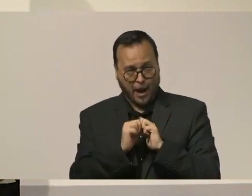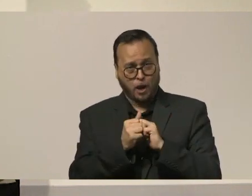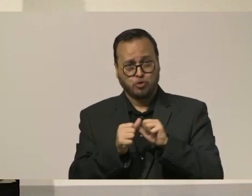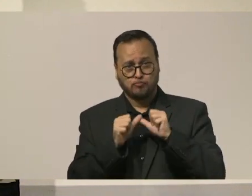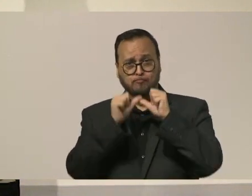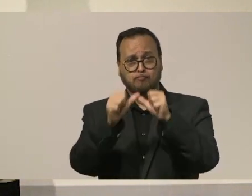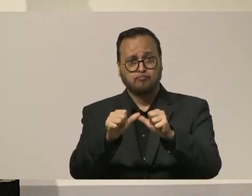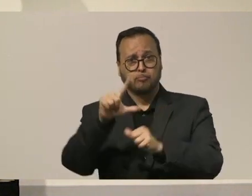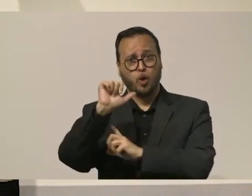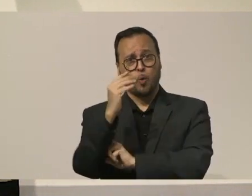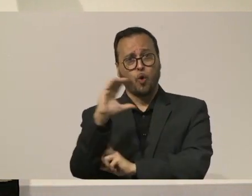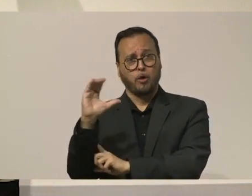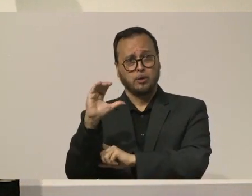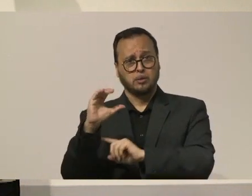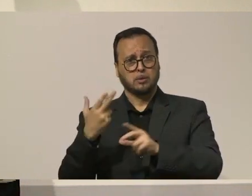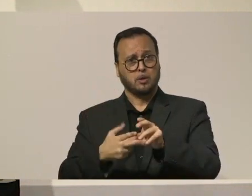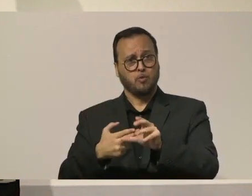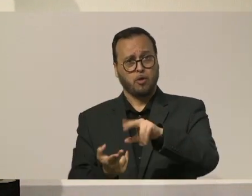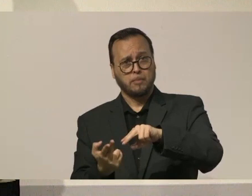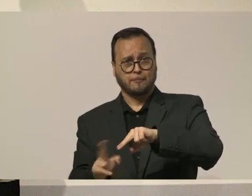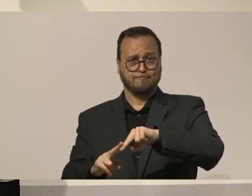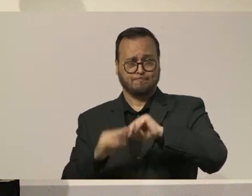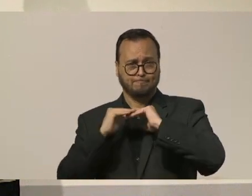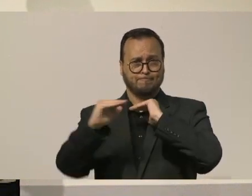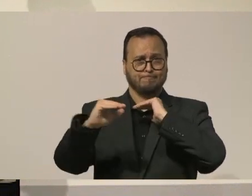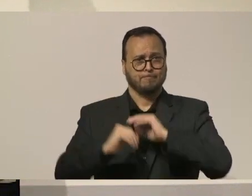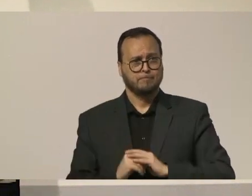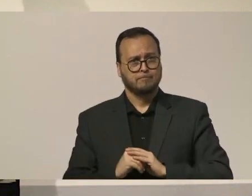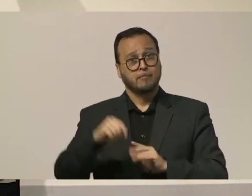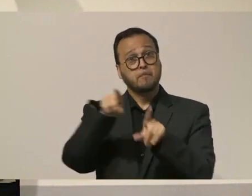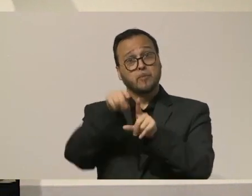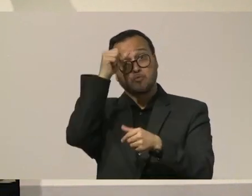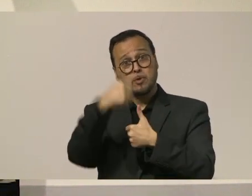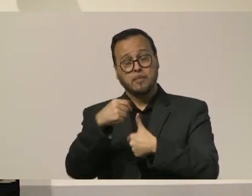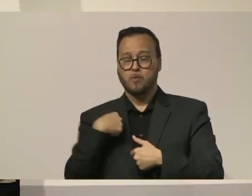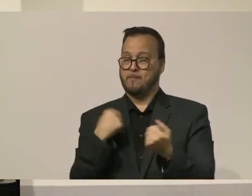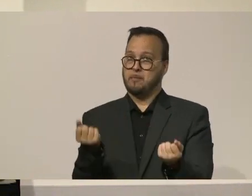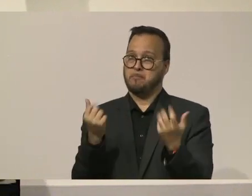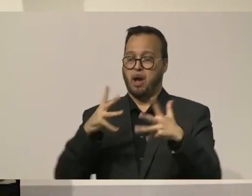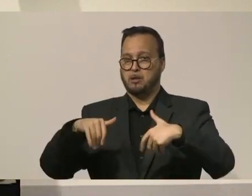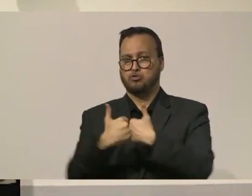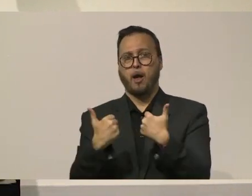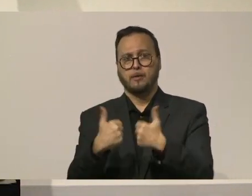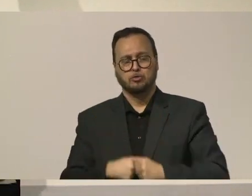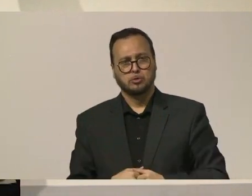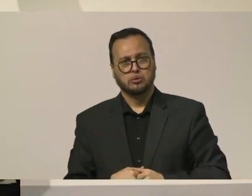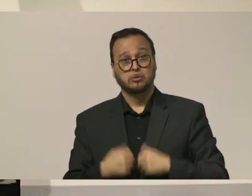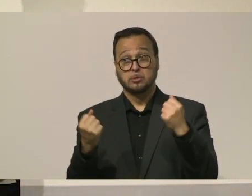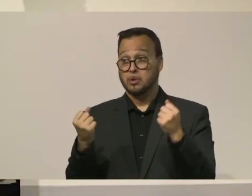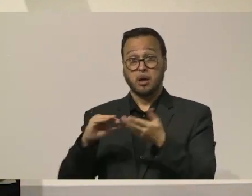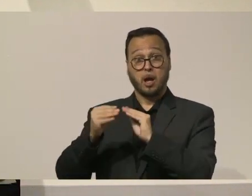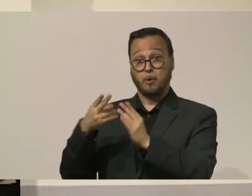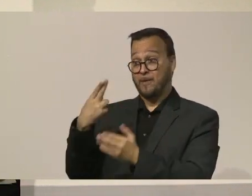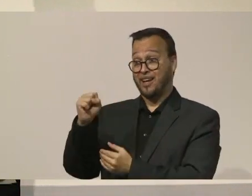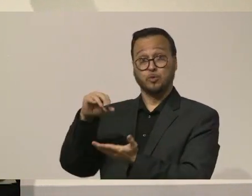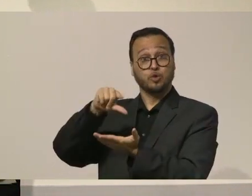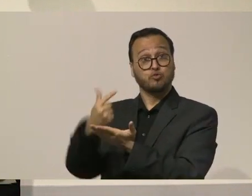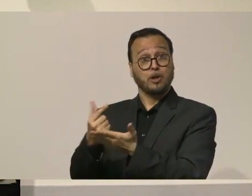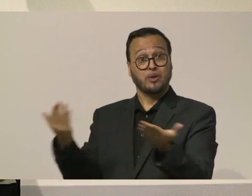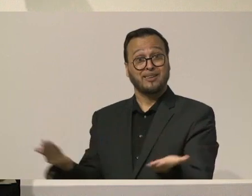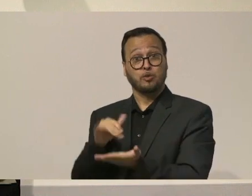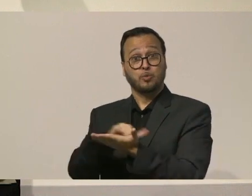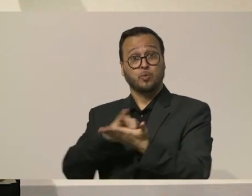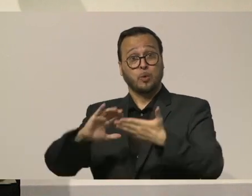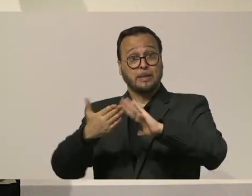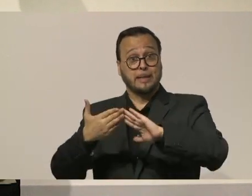enrollment recovery. And remember, we're facing several headwinds. The number of high school graduates in New York City